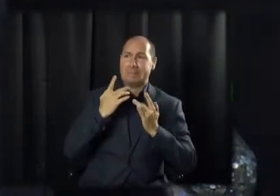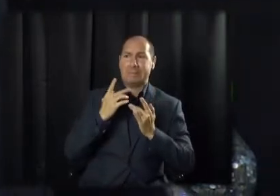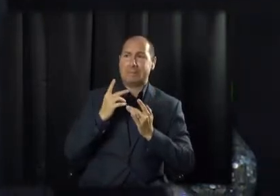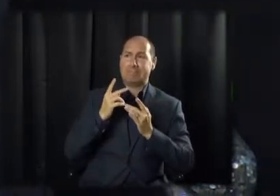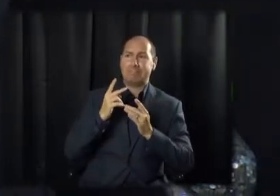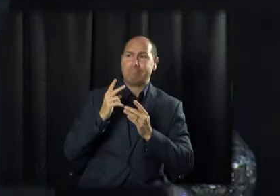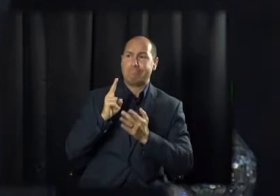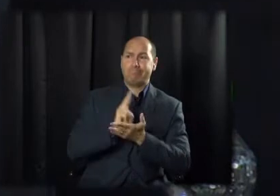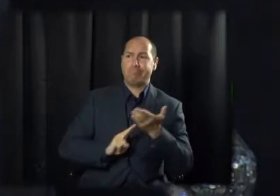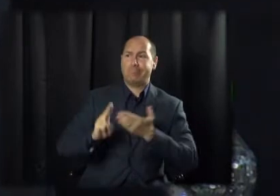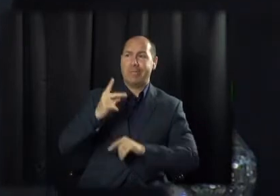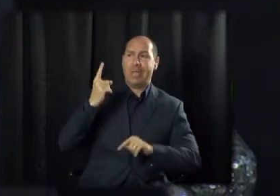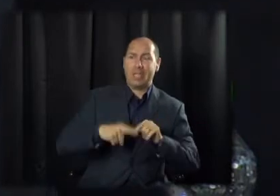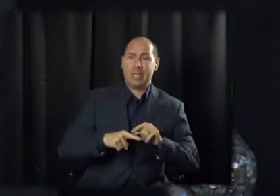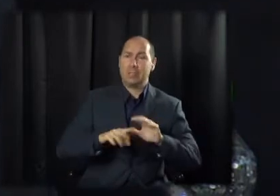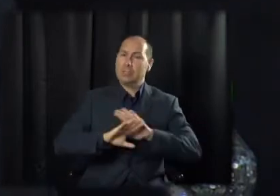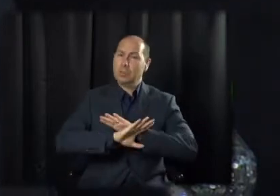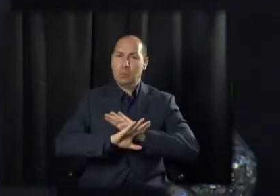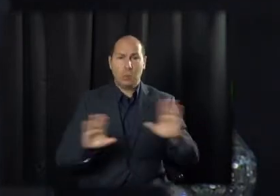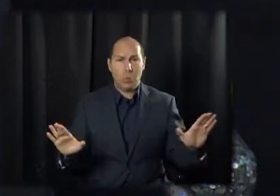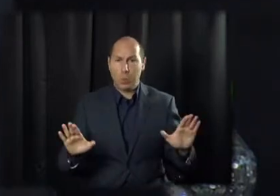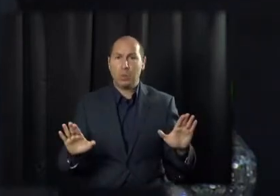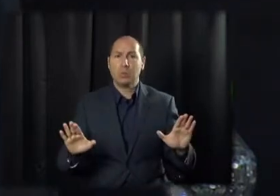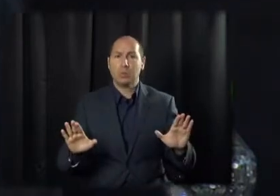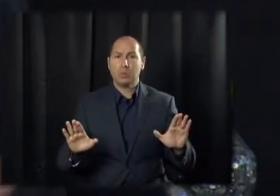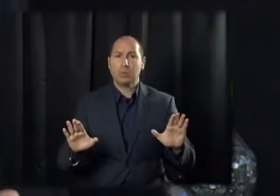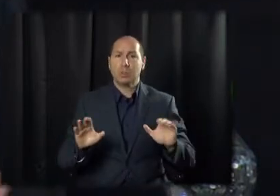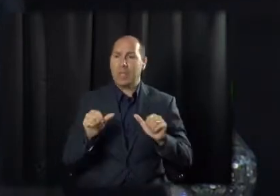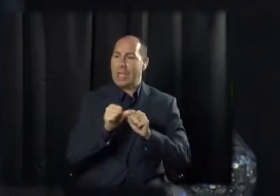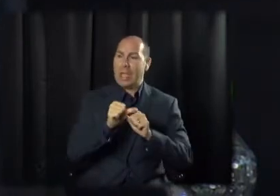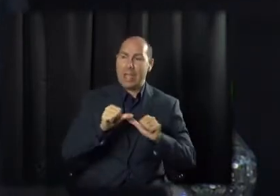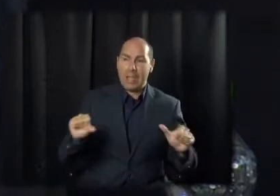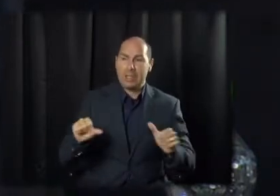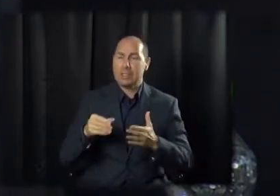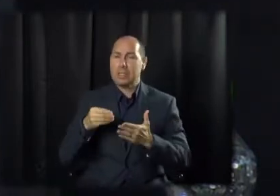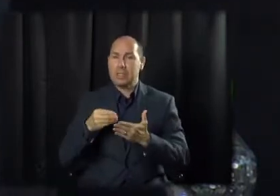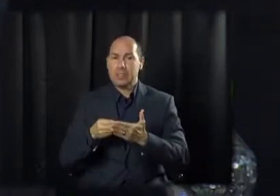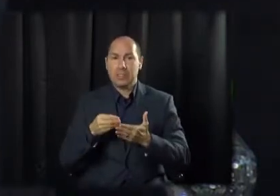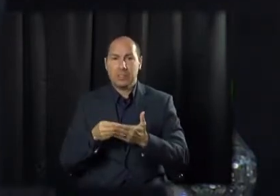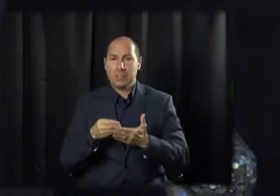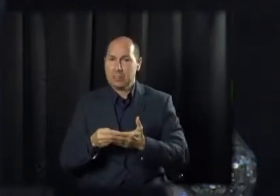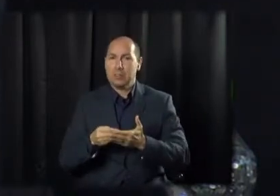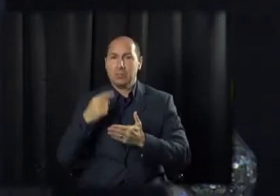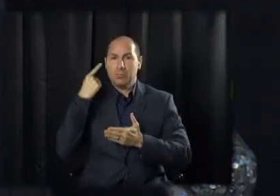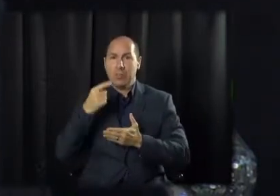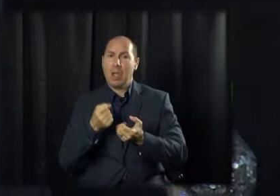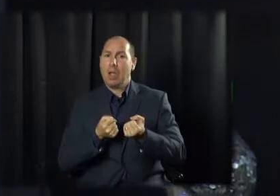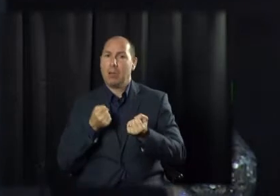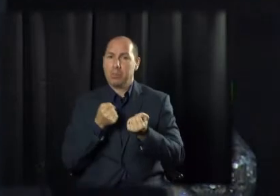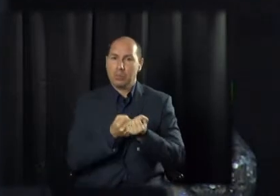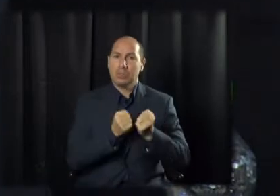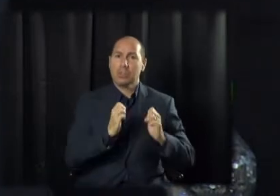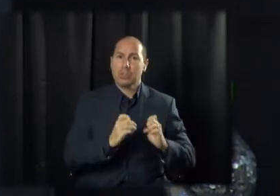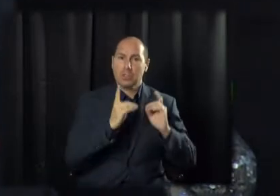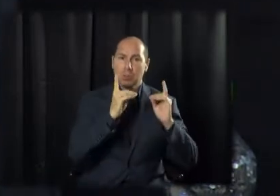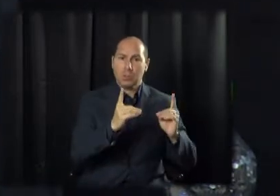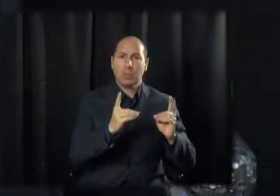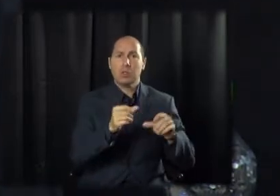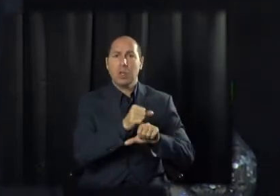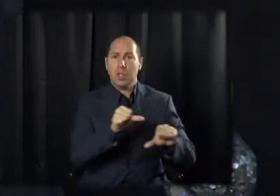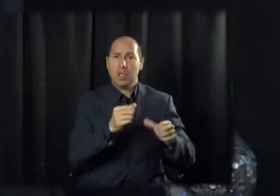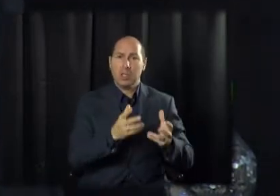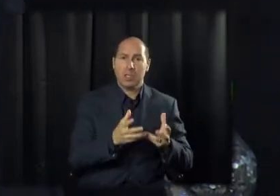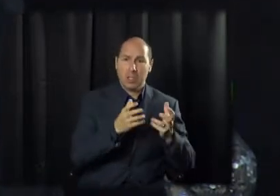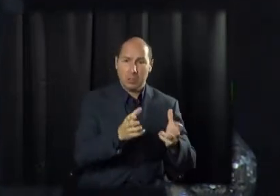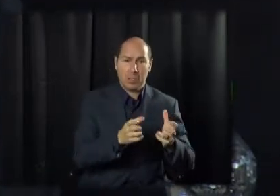scholarship money, and everything is designed around the objection of everybody